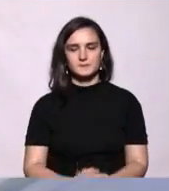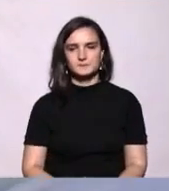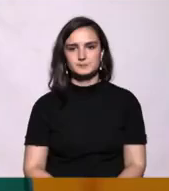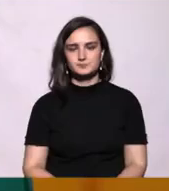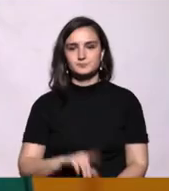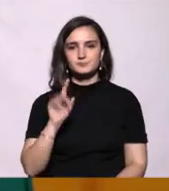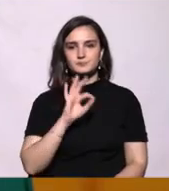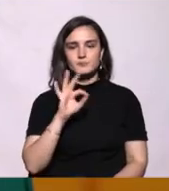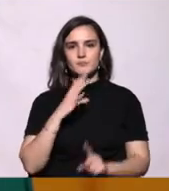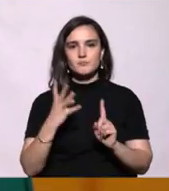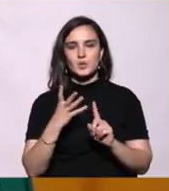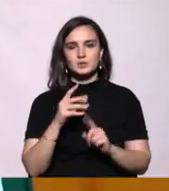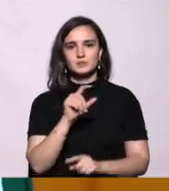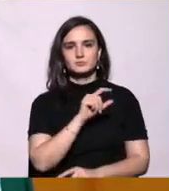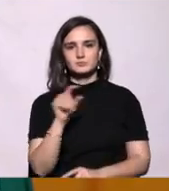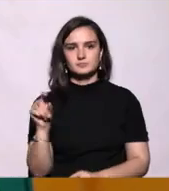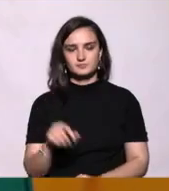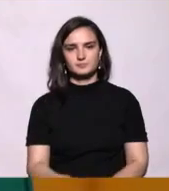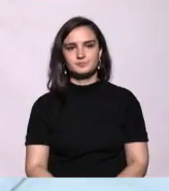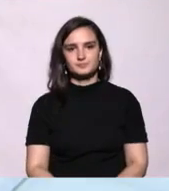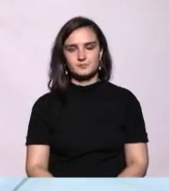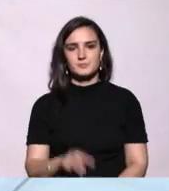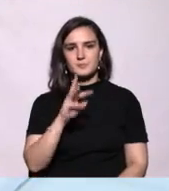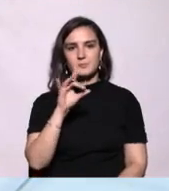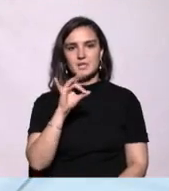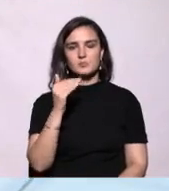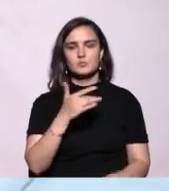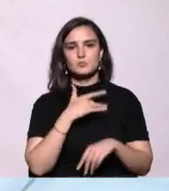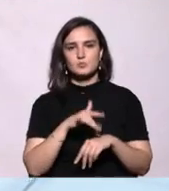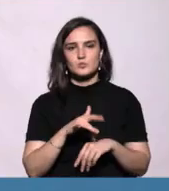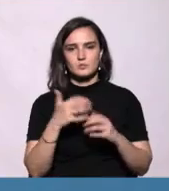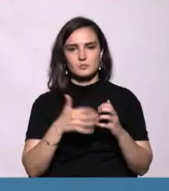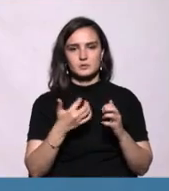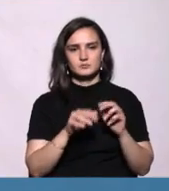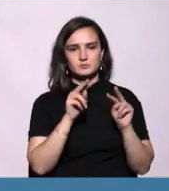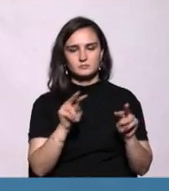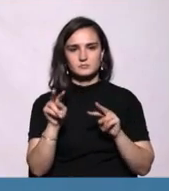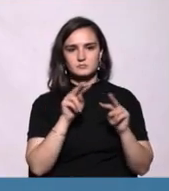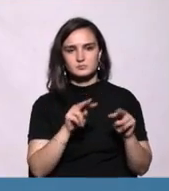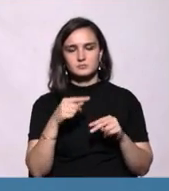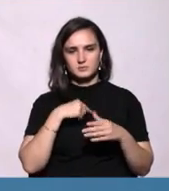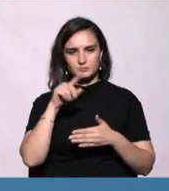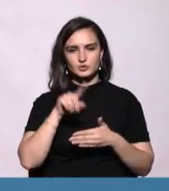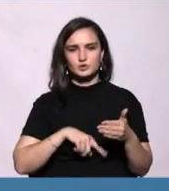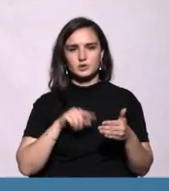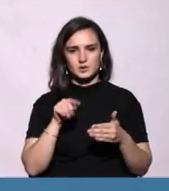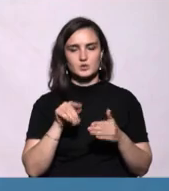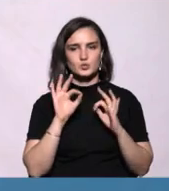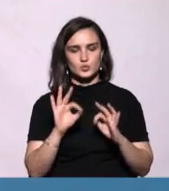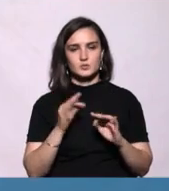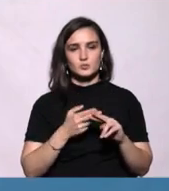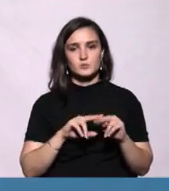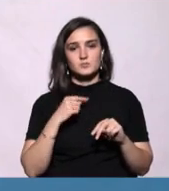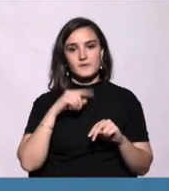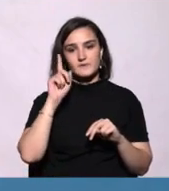What about the fourth sentence, Zach? Yeah, Mary's hobby is gardening. I believe that's true because